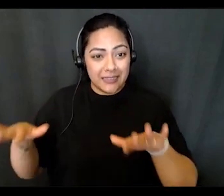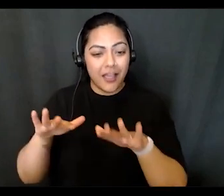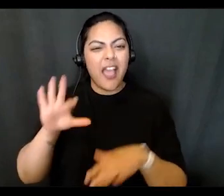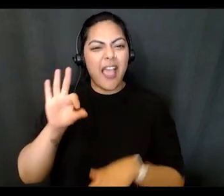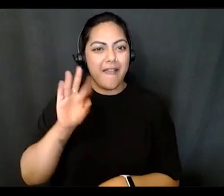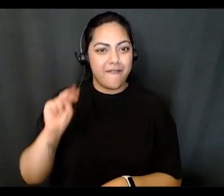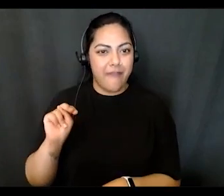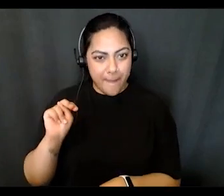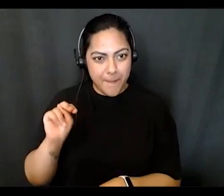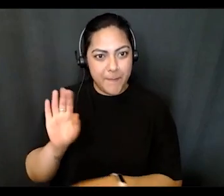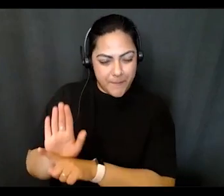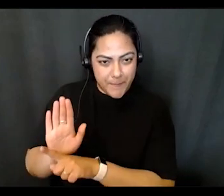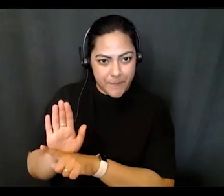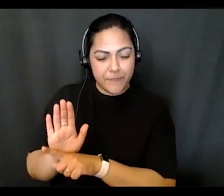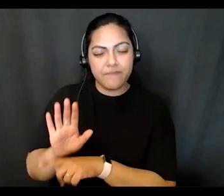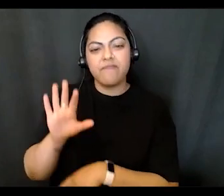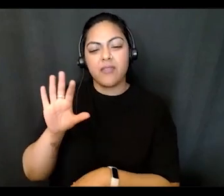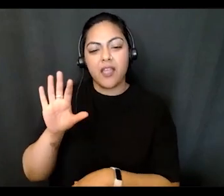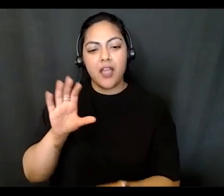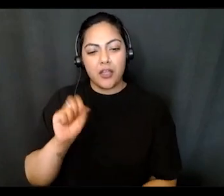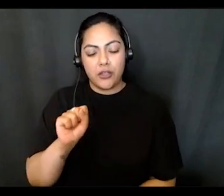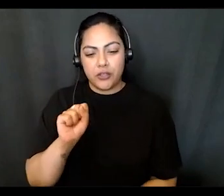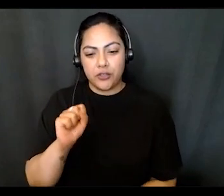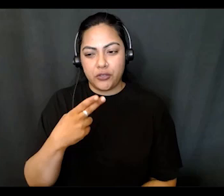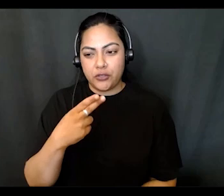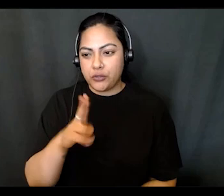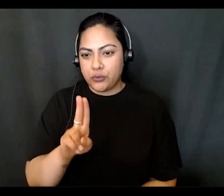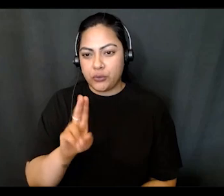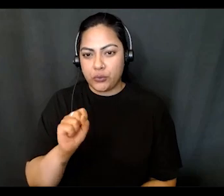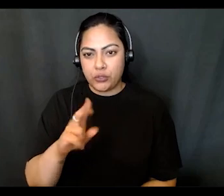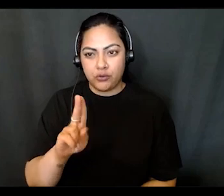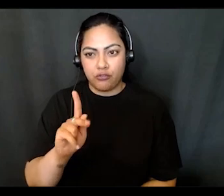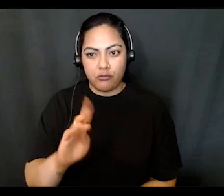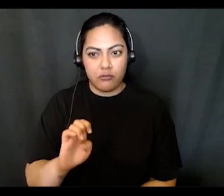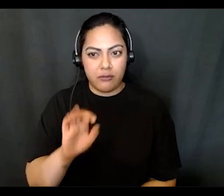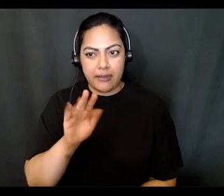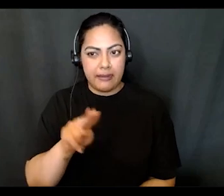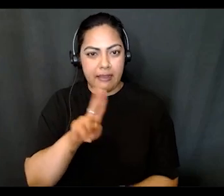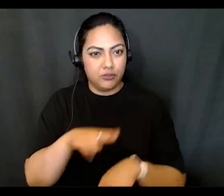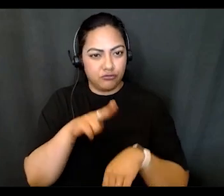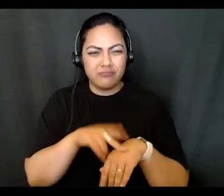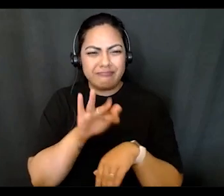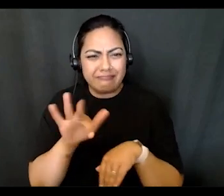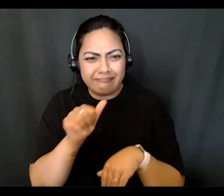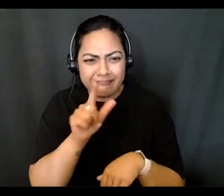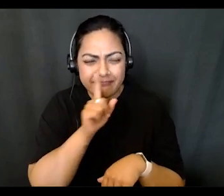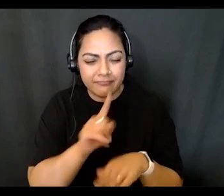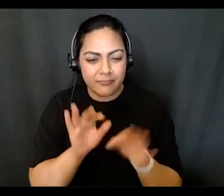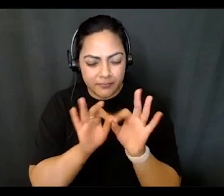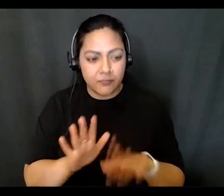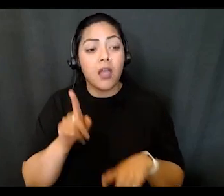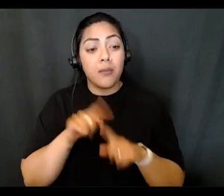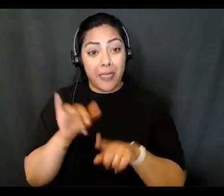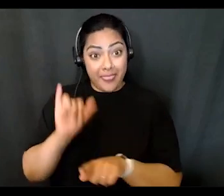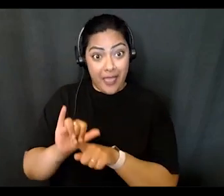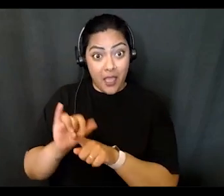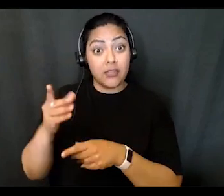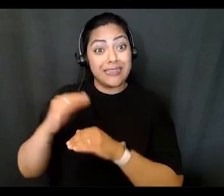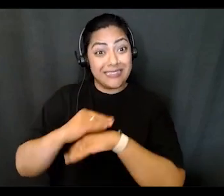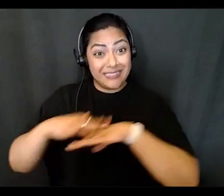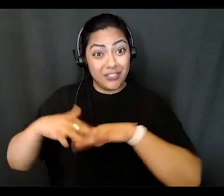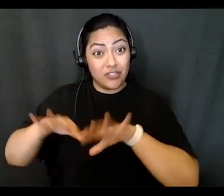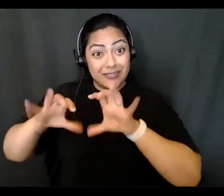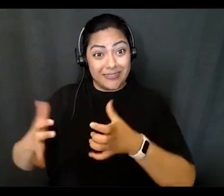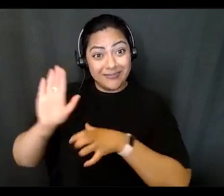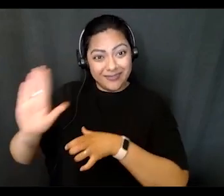Williams Lake First Nation, and they are part of the Shuswap Nation, and they've been part of that nation for over 6,500 years. The project